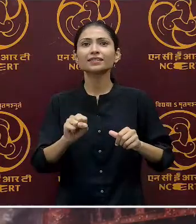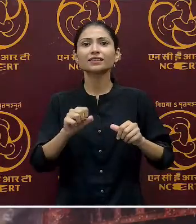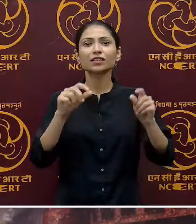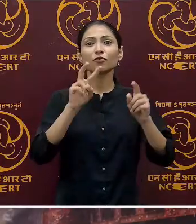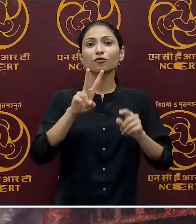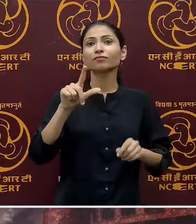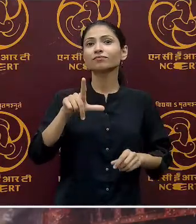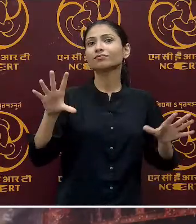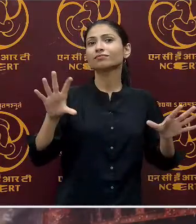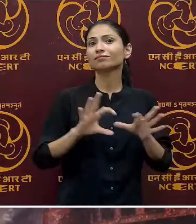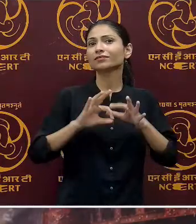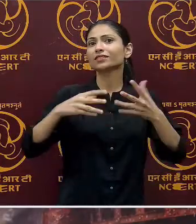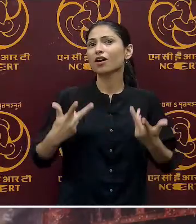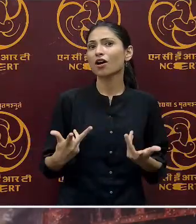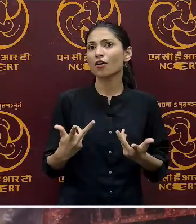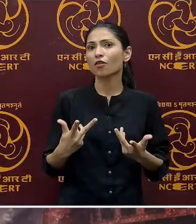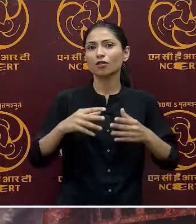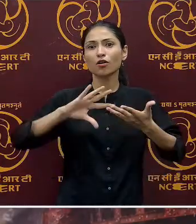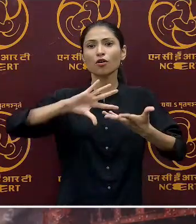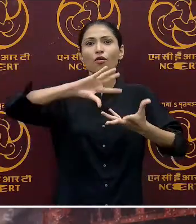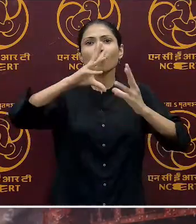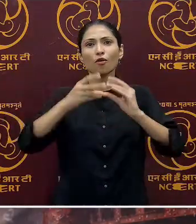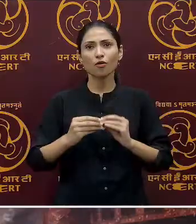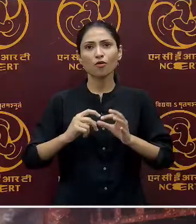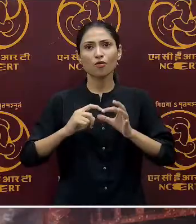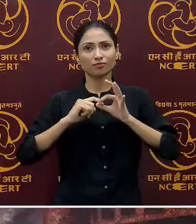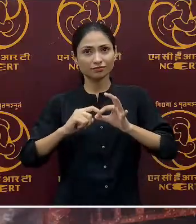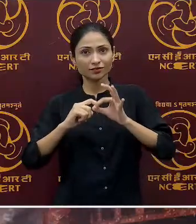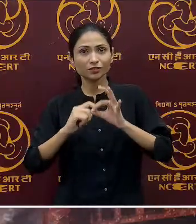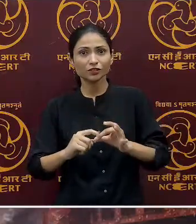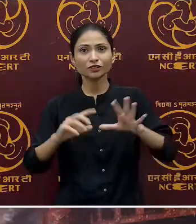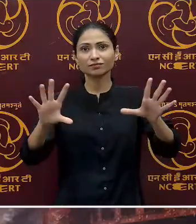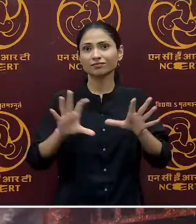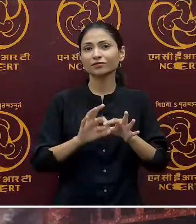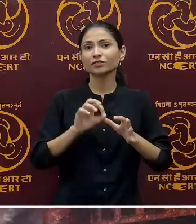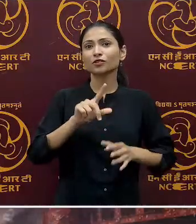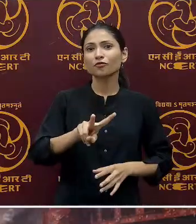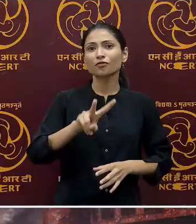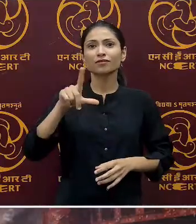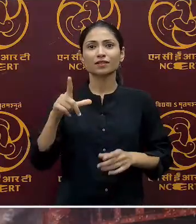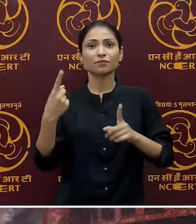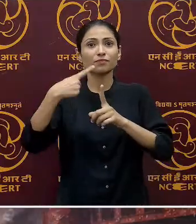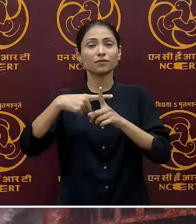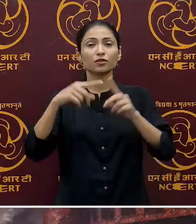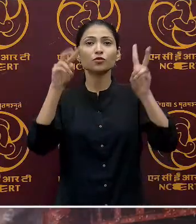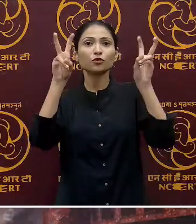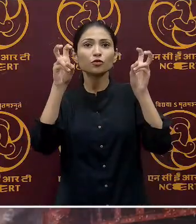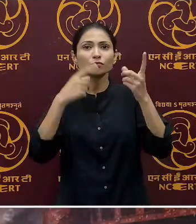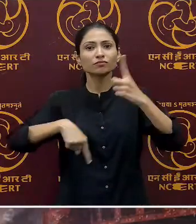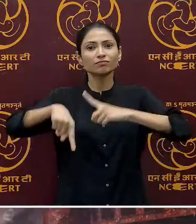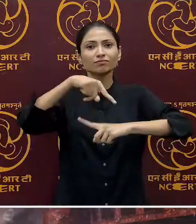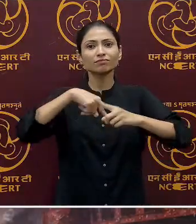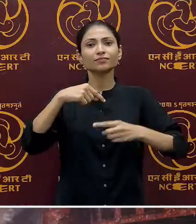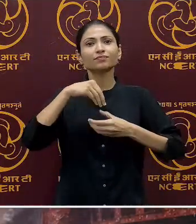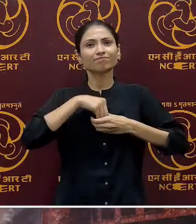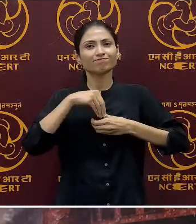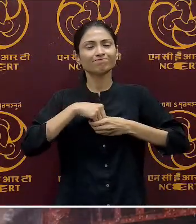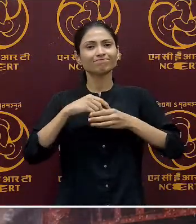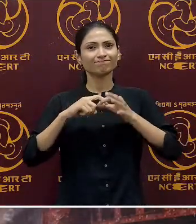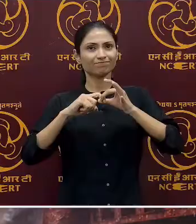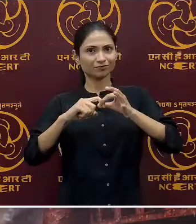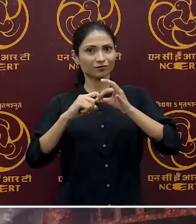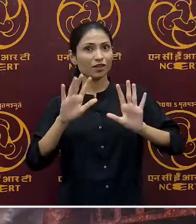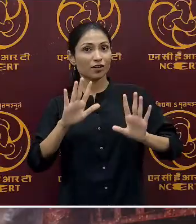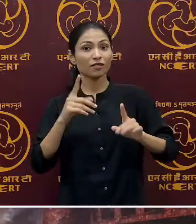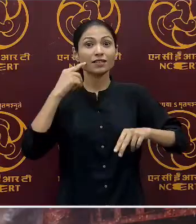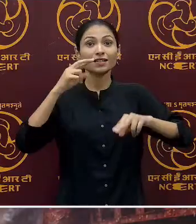of questions related to this entire series and the topic as well, which are coming to my mind. If you also have questions, if